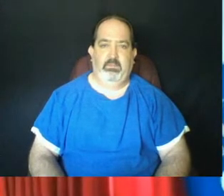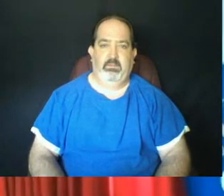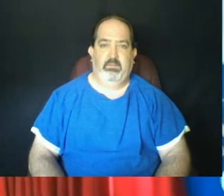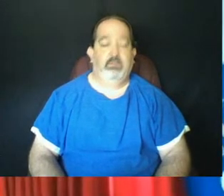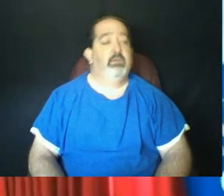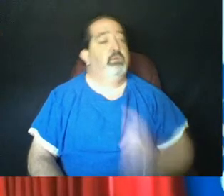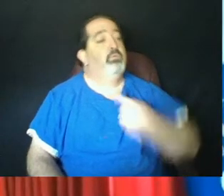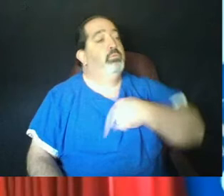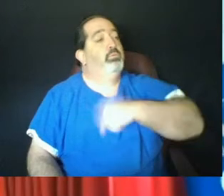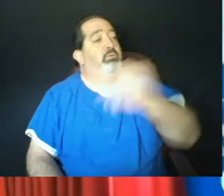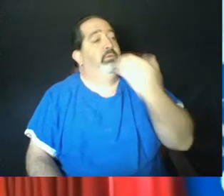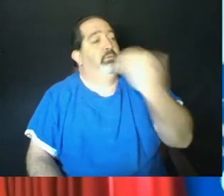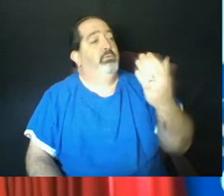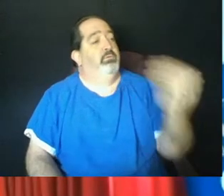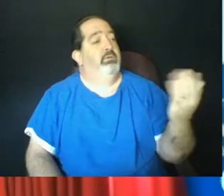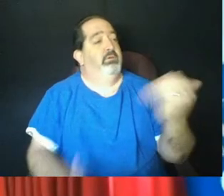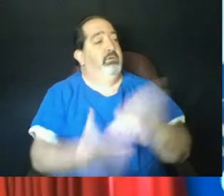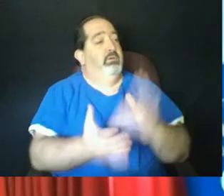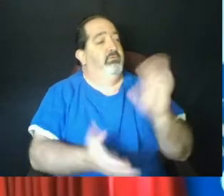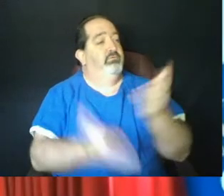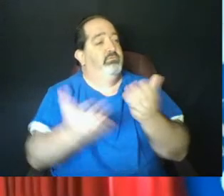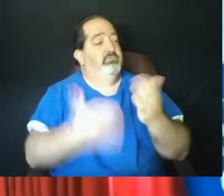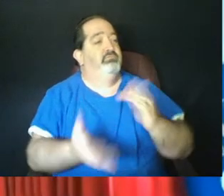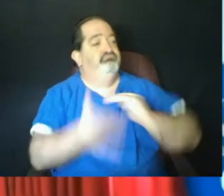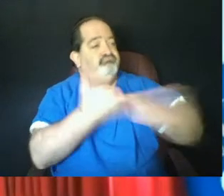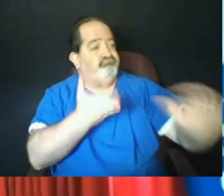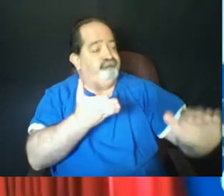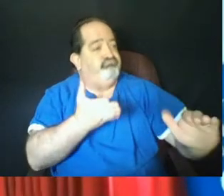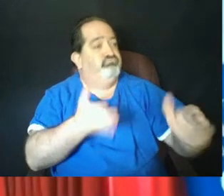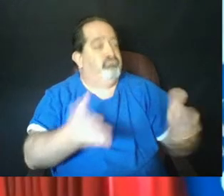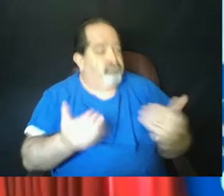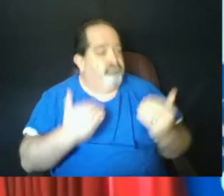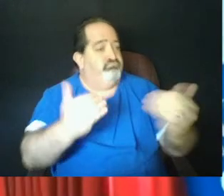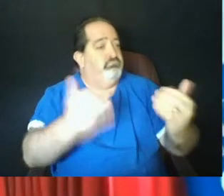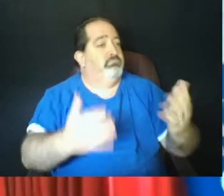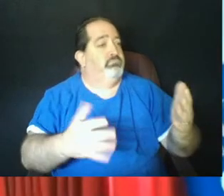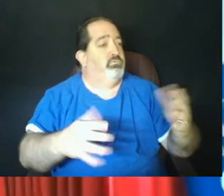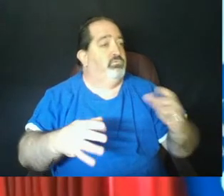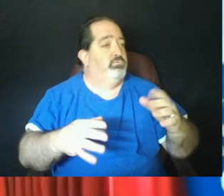We thank you again for your service and grant you leave to retire.